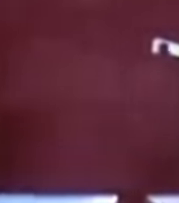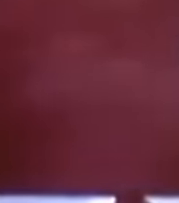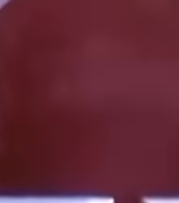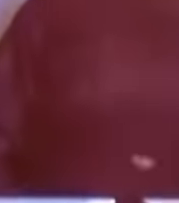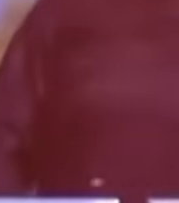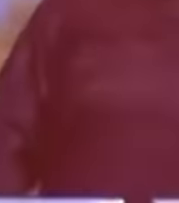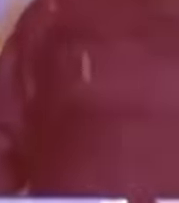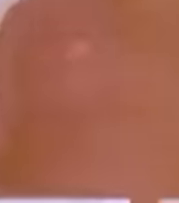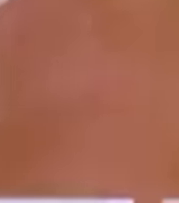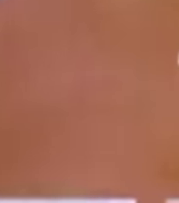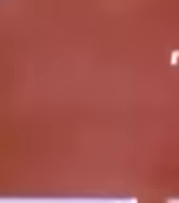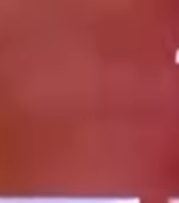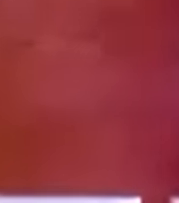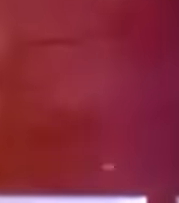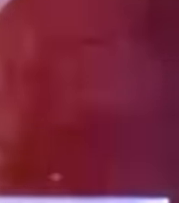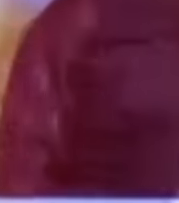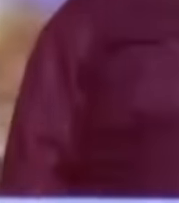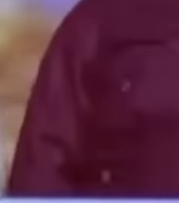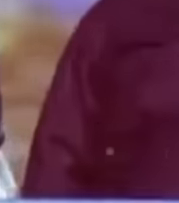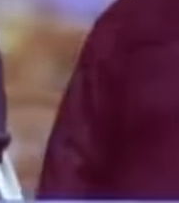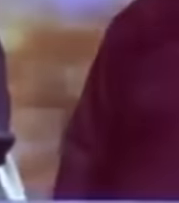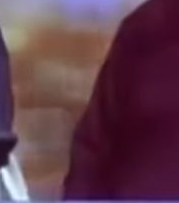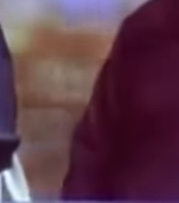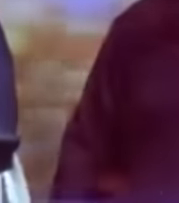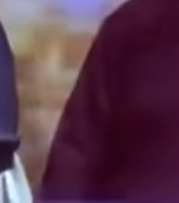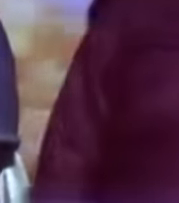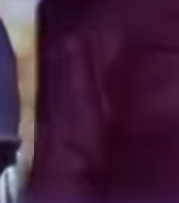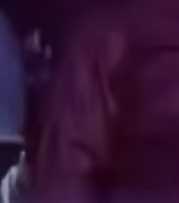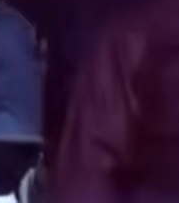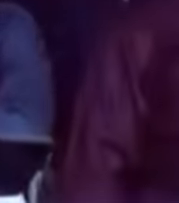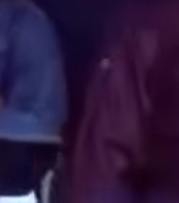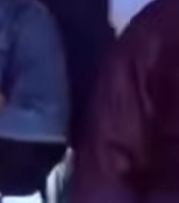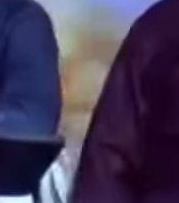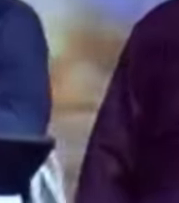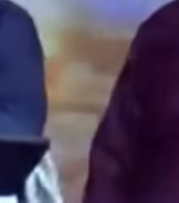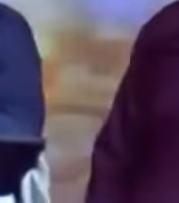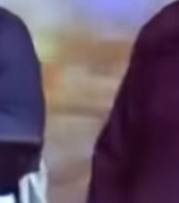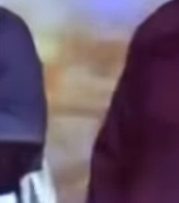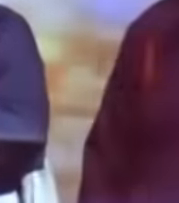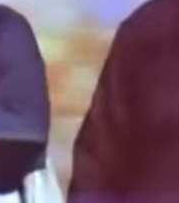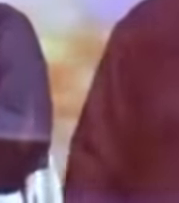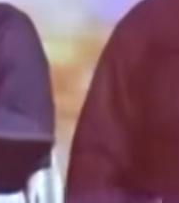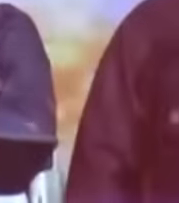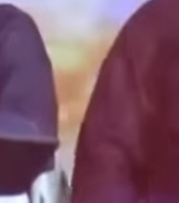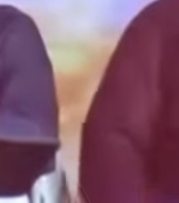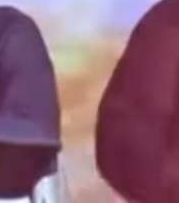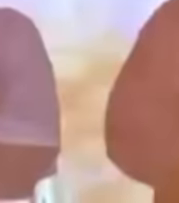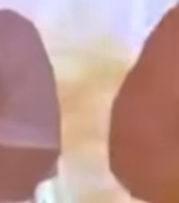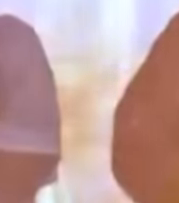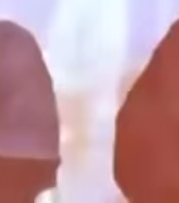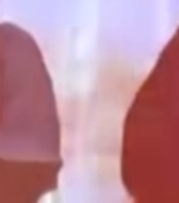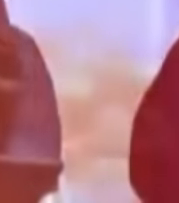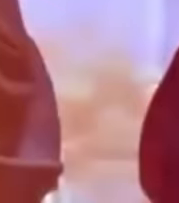you have been faced with in your life, by the anointing of this